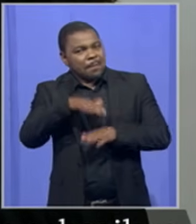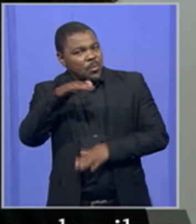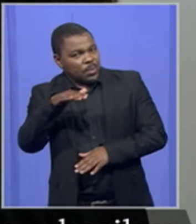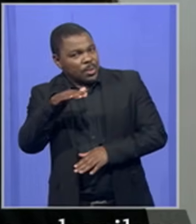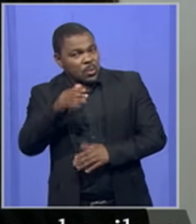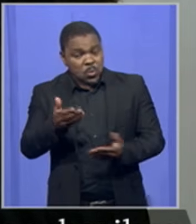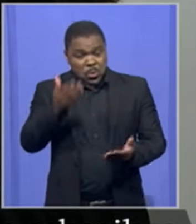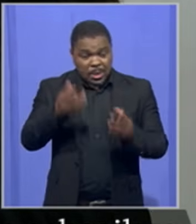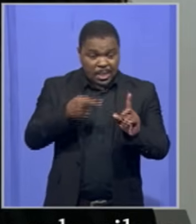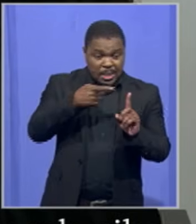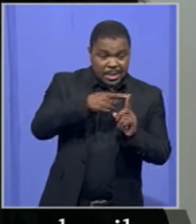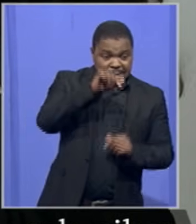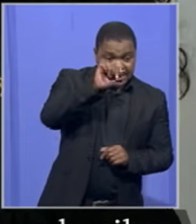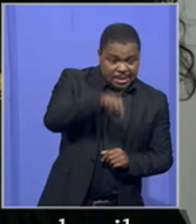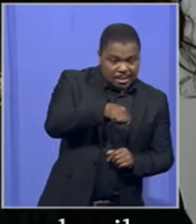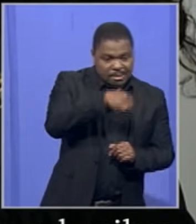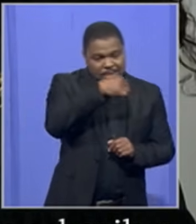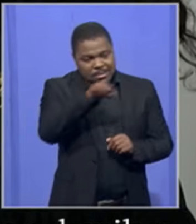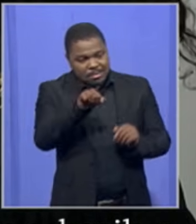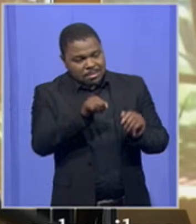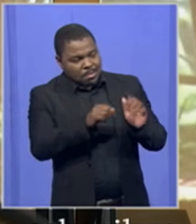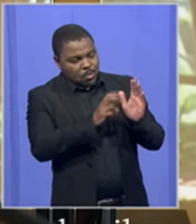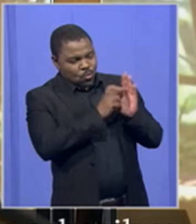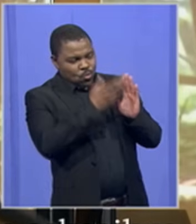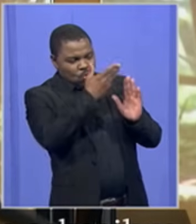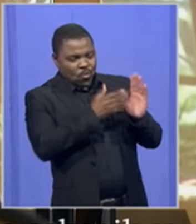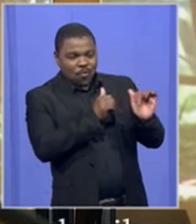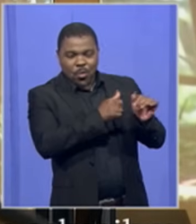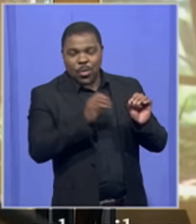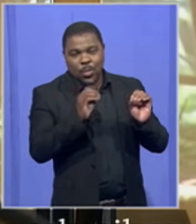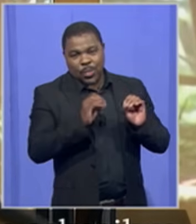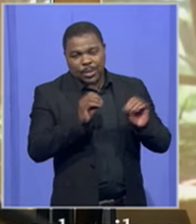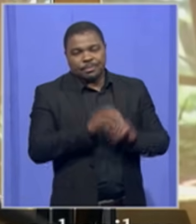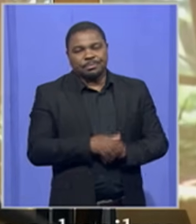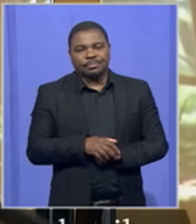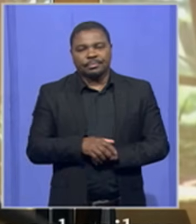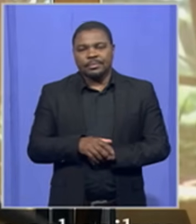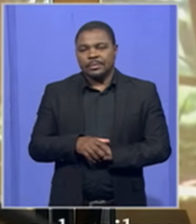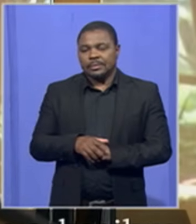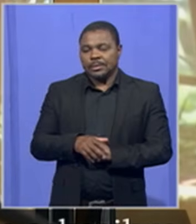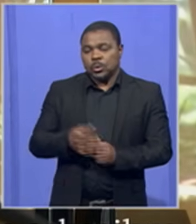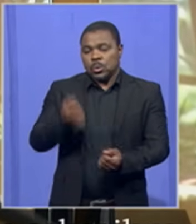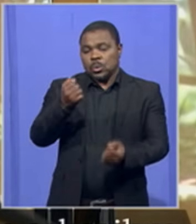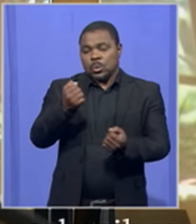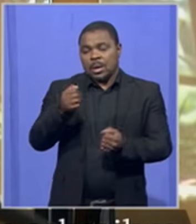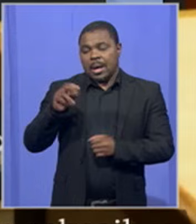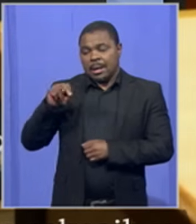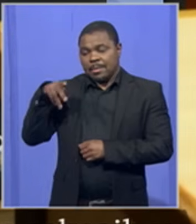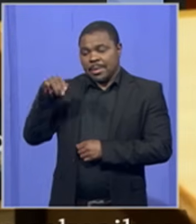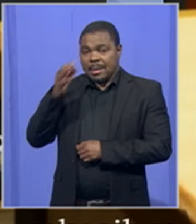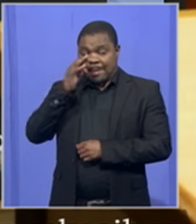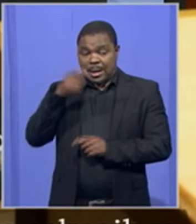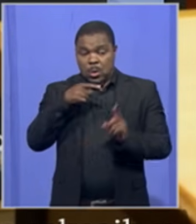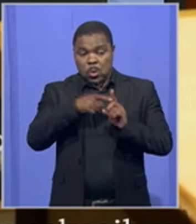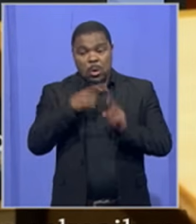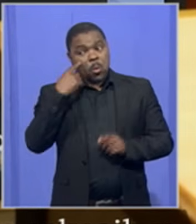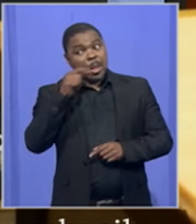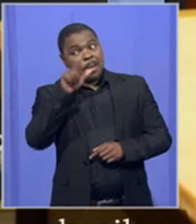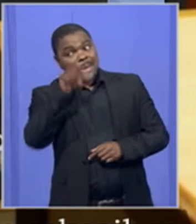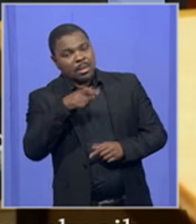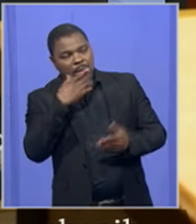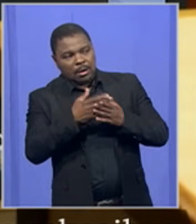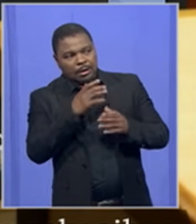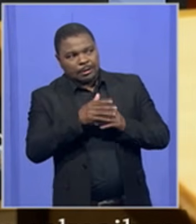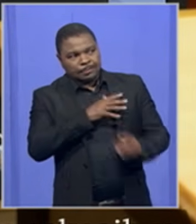not he adhered to the conditions of his parole. Gape puso e bega fa Theletsane a ka nna matshosetsi go dipaki fa ka